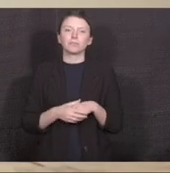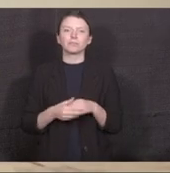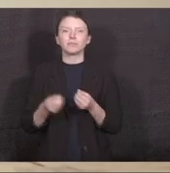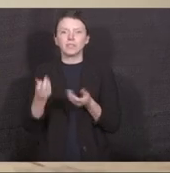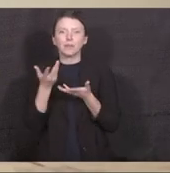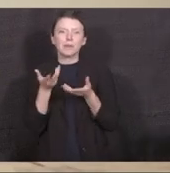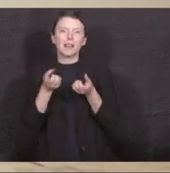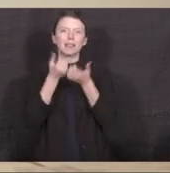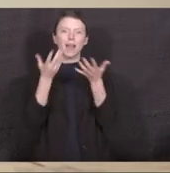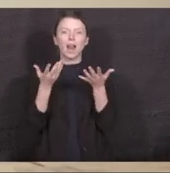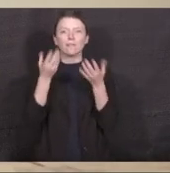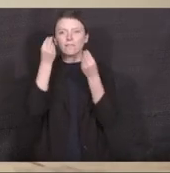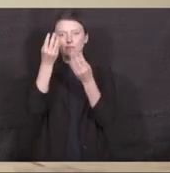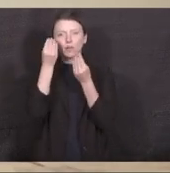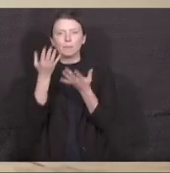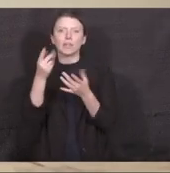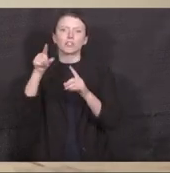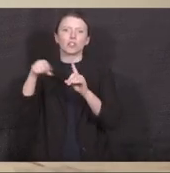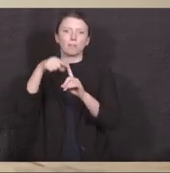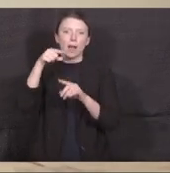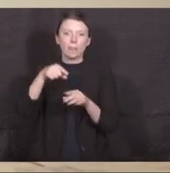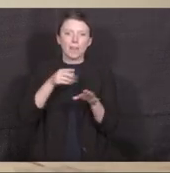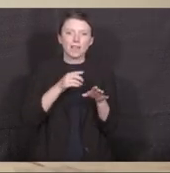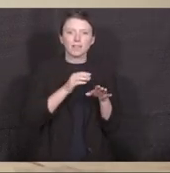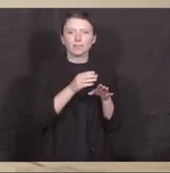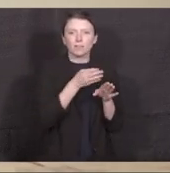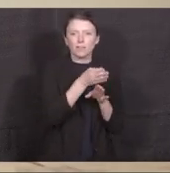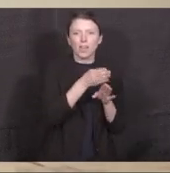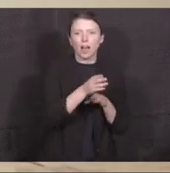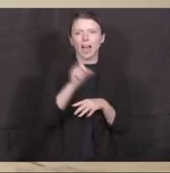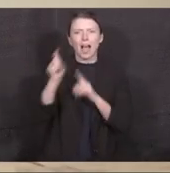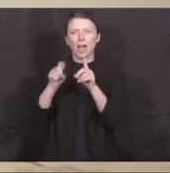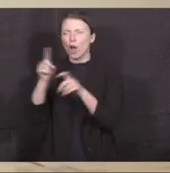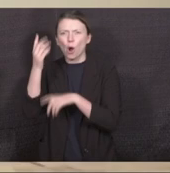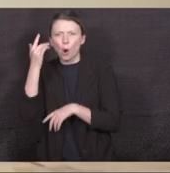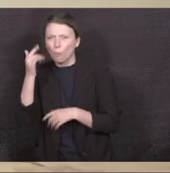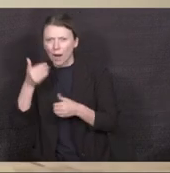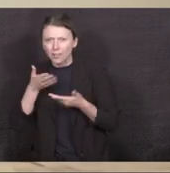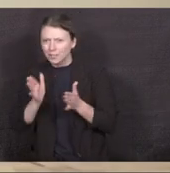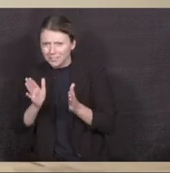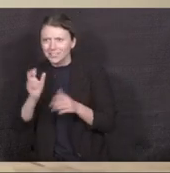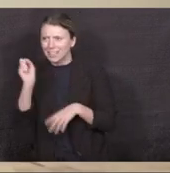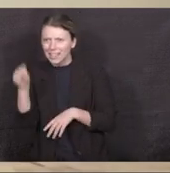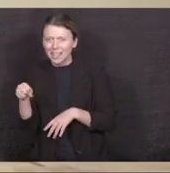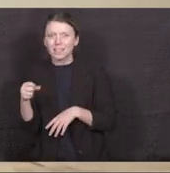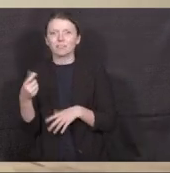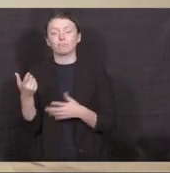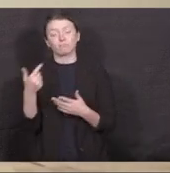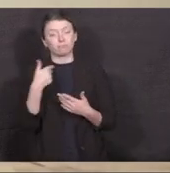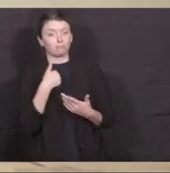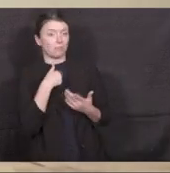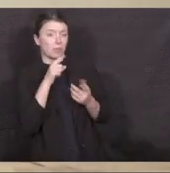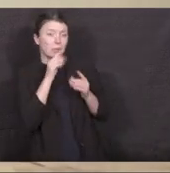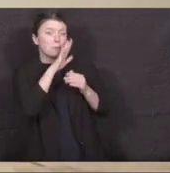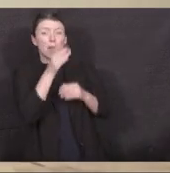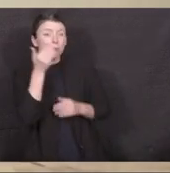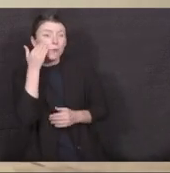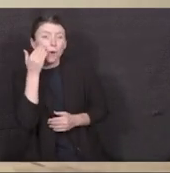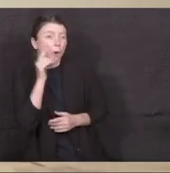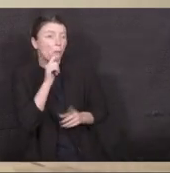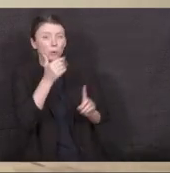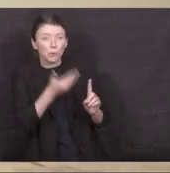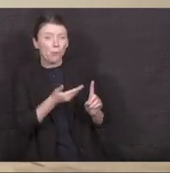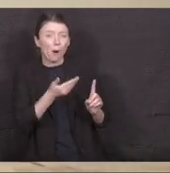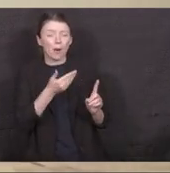And I to this day, ask him over and over, why did he do that? And he said, because you never know where this person might end up and who they might